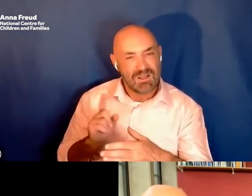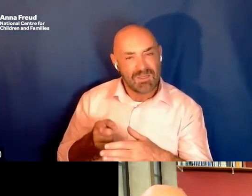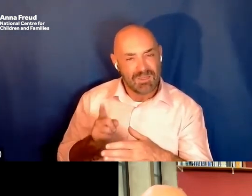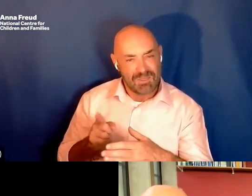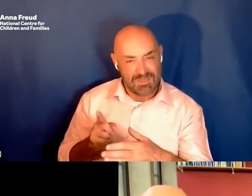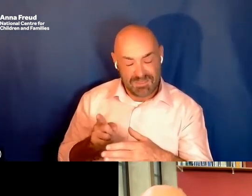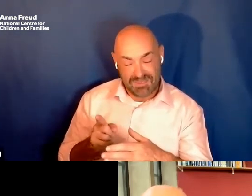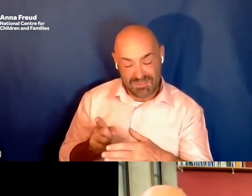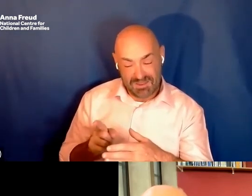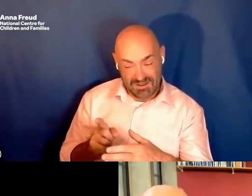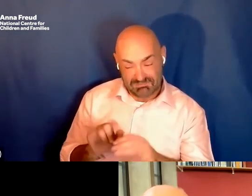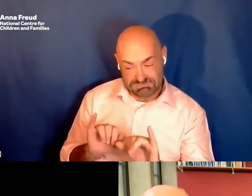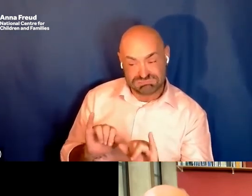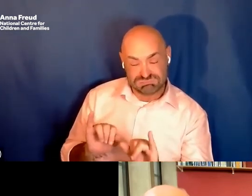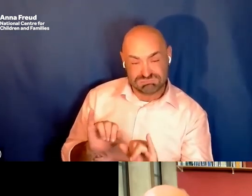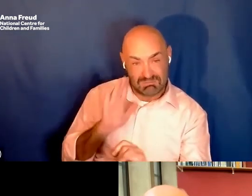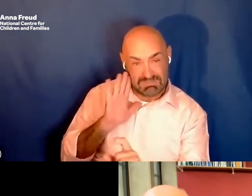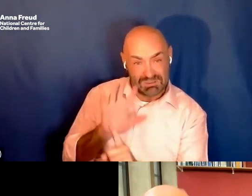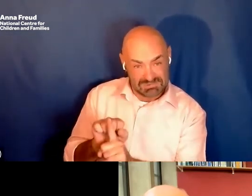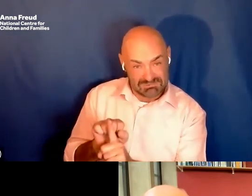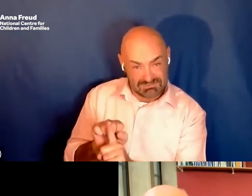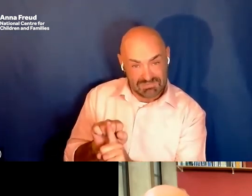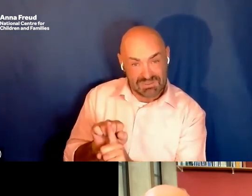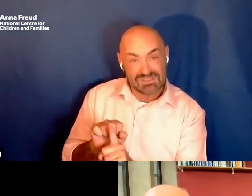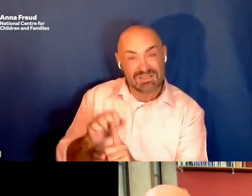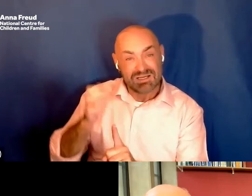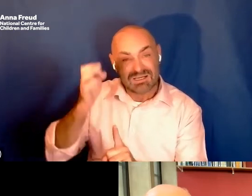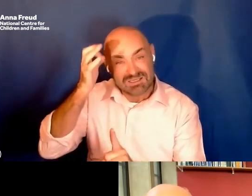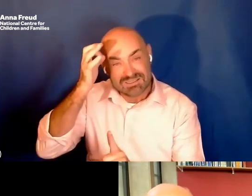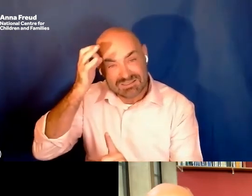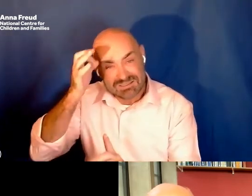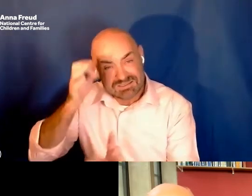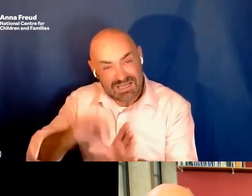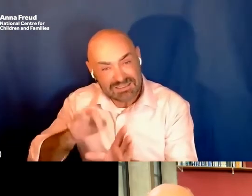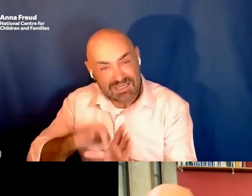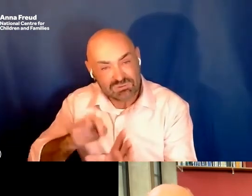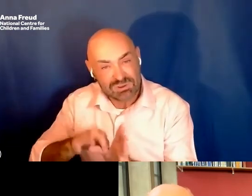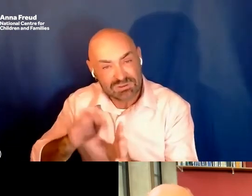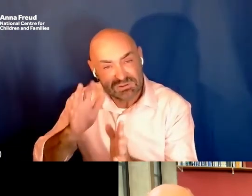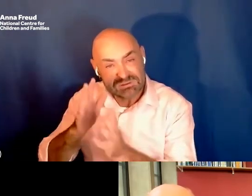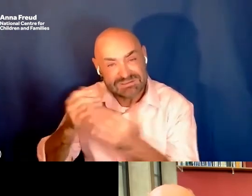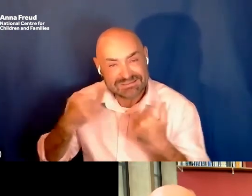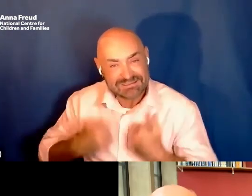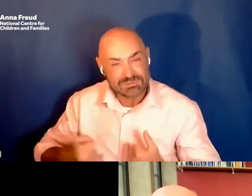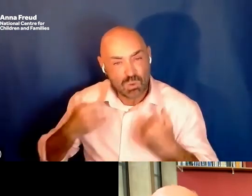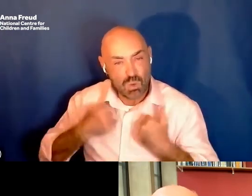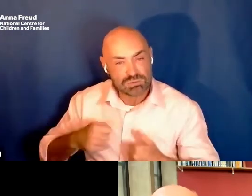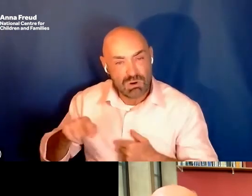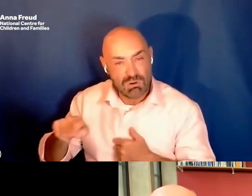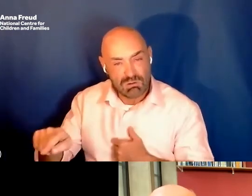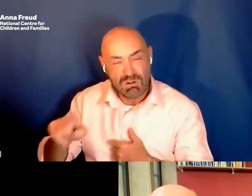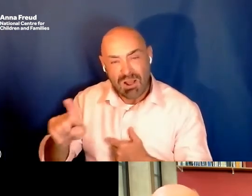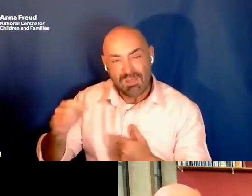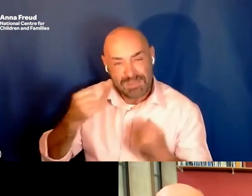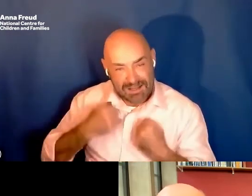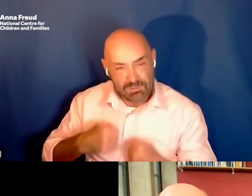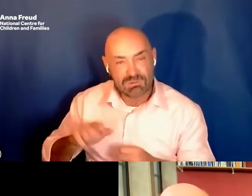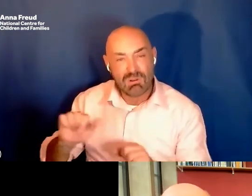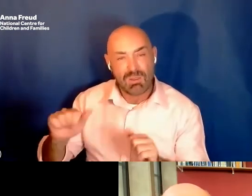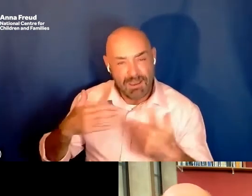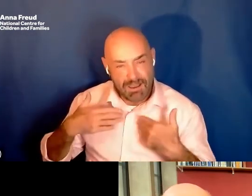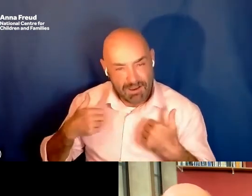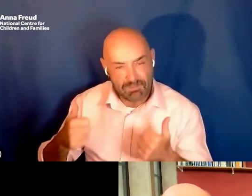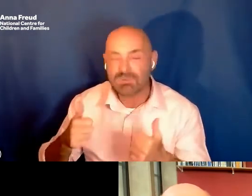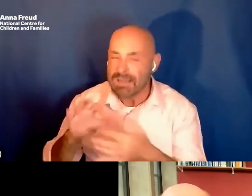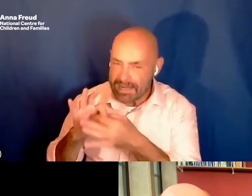mental illness and psychiatric disorders, that those individuals, you know, their illnesses, their health is also